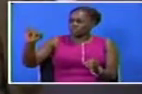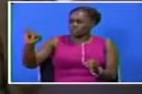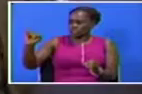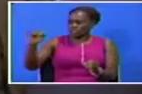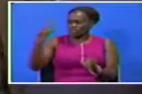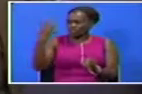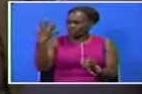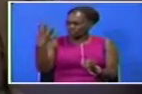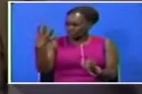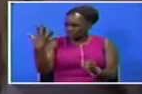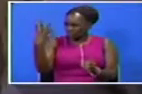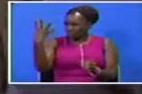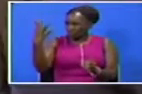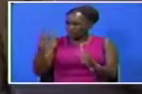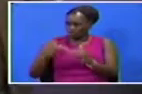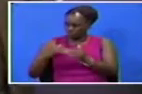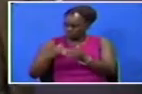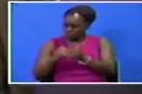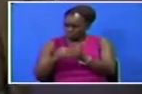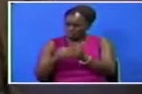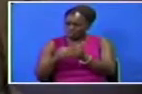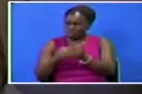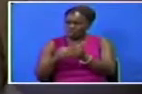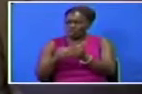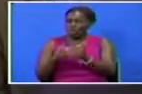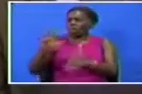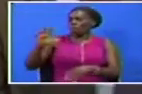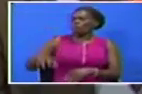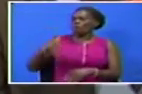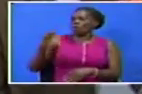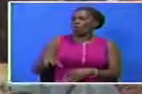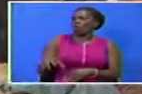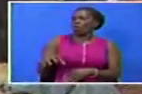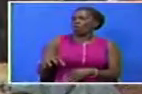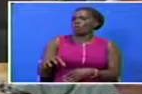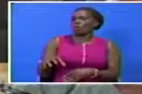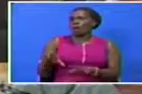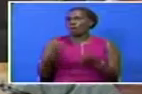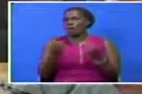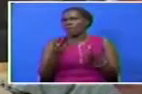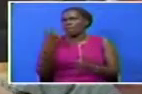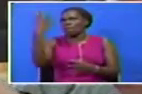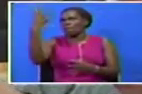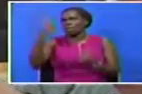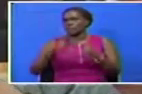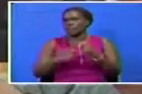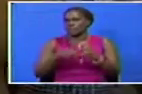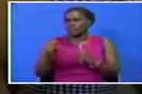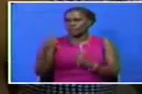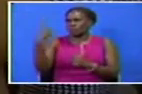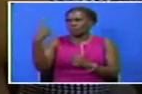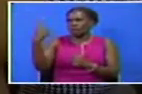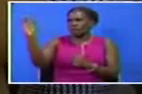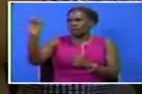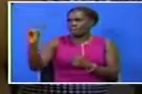54%, followed closely by the Democratic Republic of Congo, which is at 46.1%,